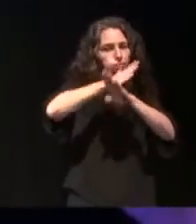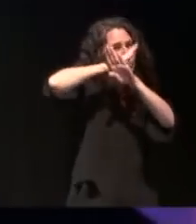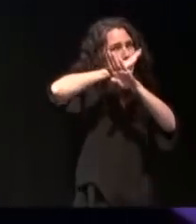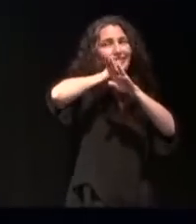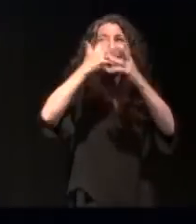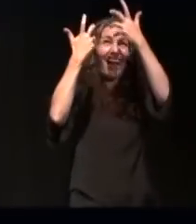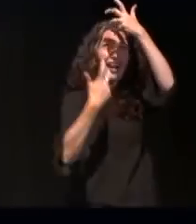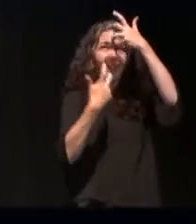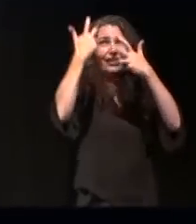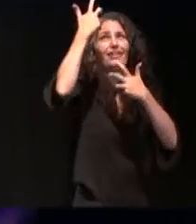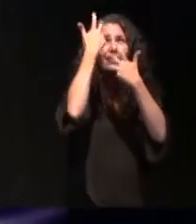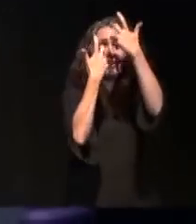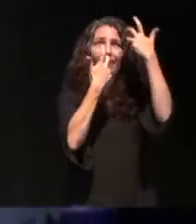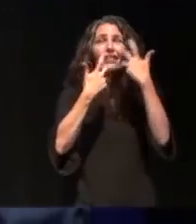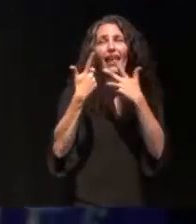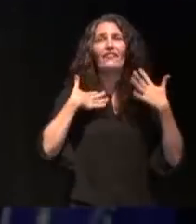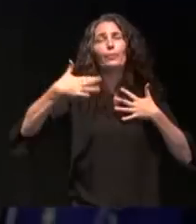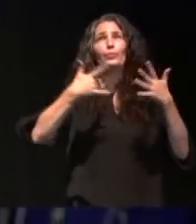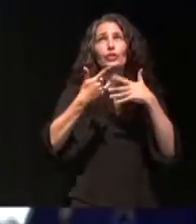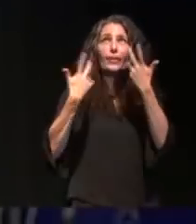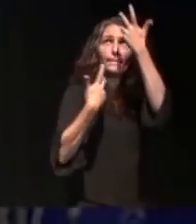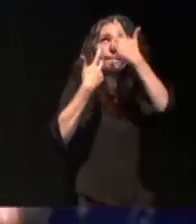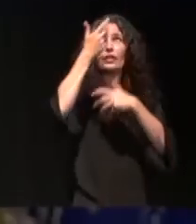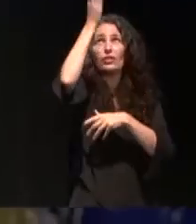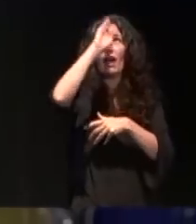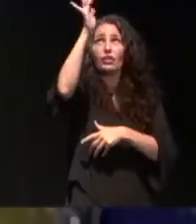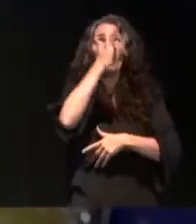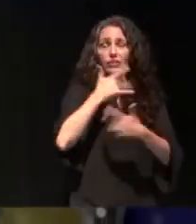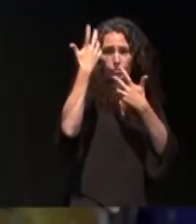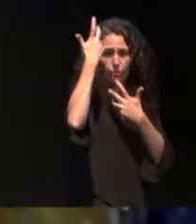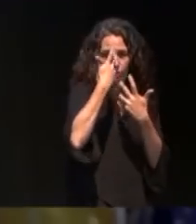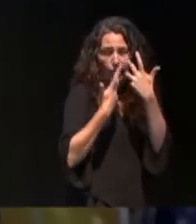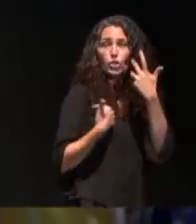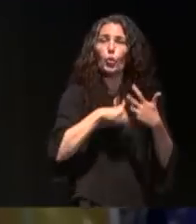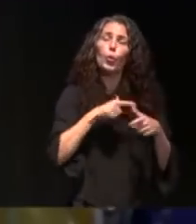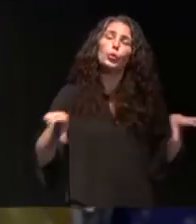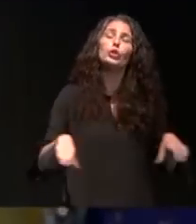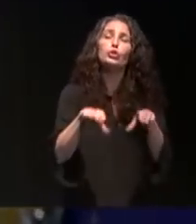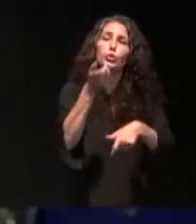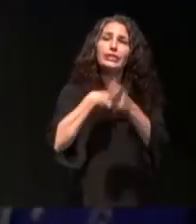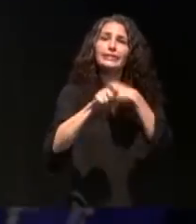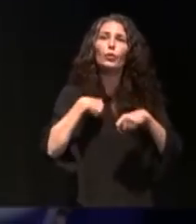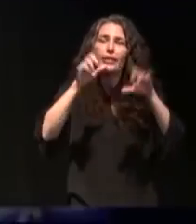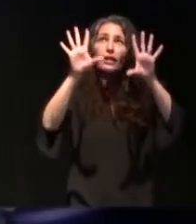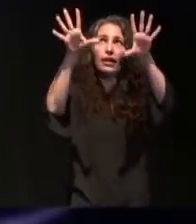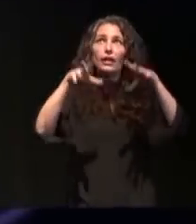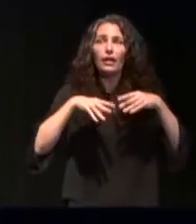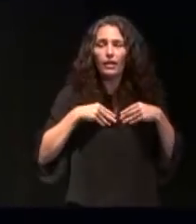match for the grace of God that's trying to happen through us. And so we want to take it upon ourselves to embrace